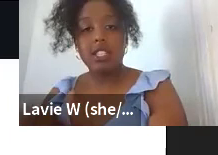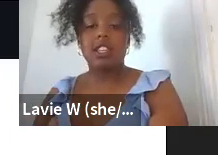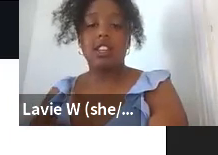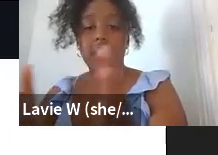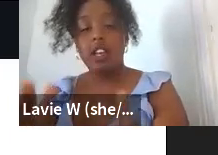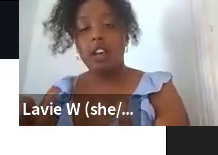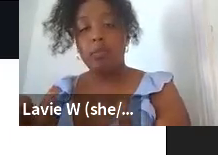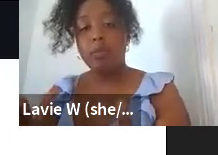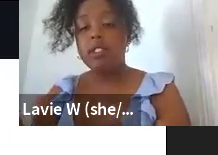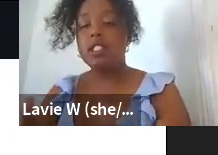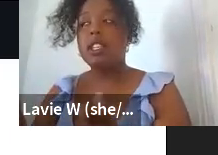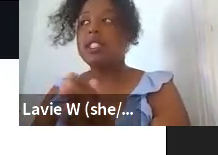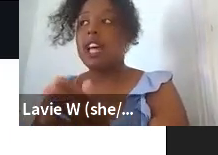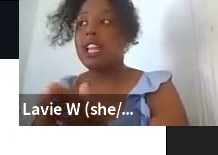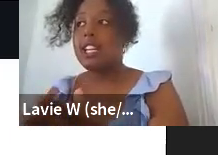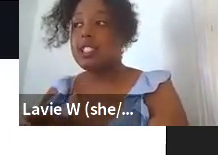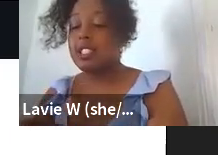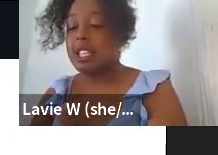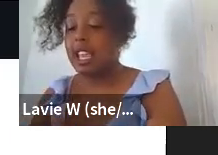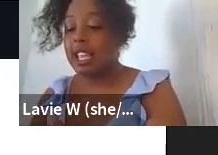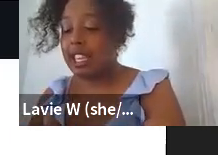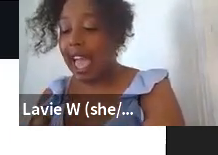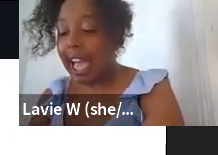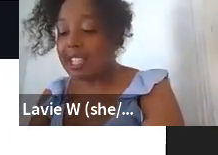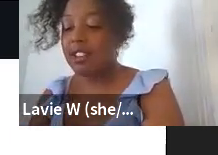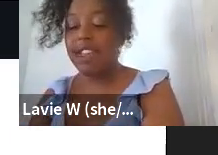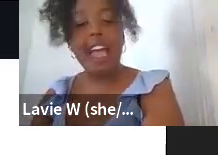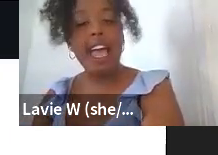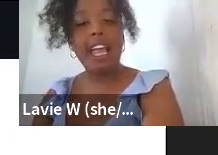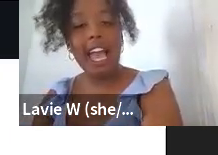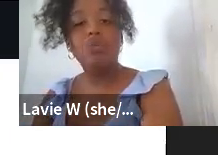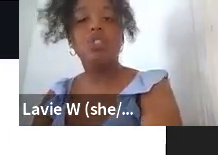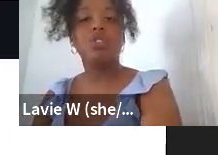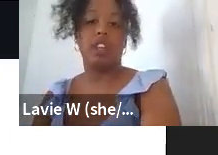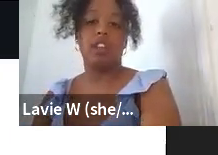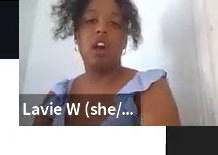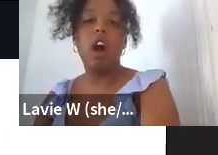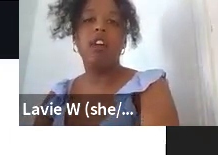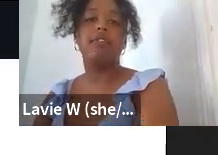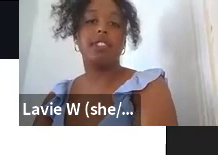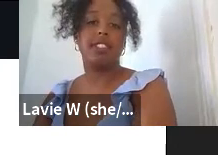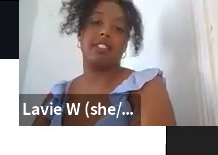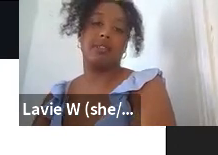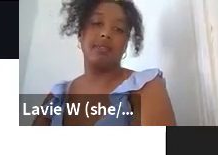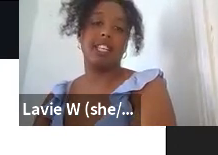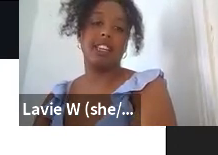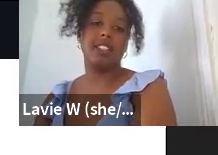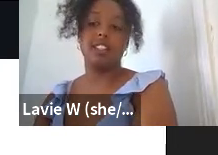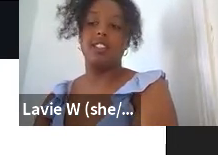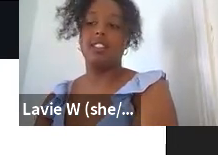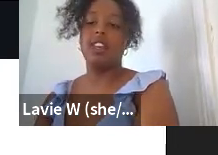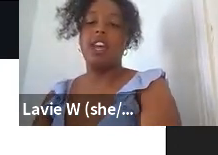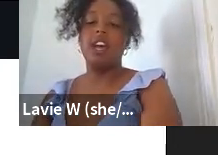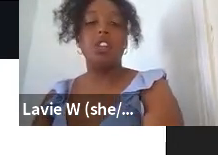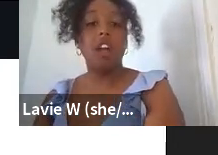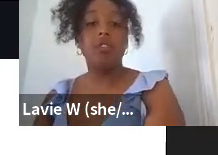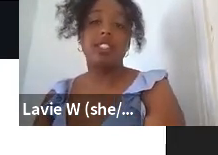anti-oppression, as I said previously, is that it is the active countering of the systems that